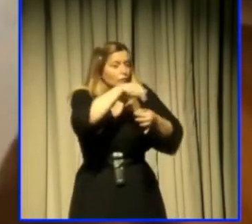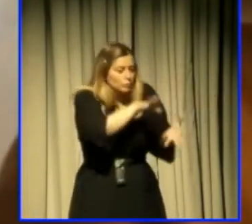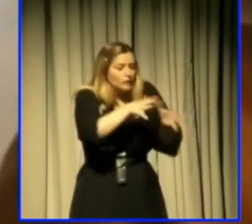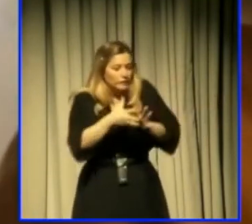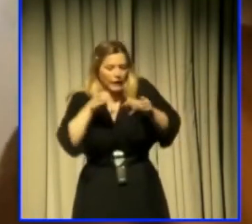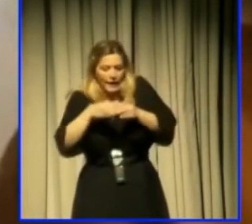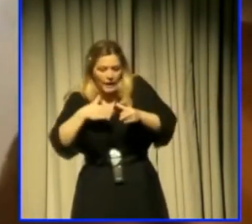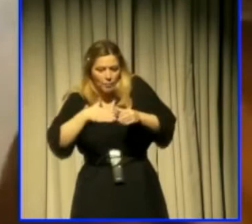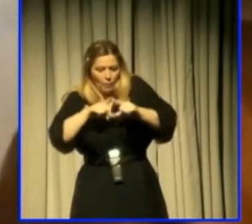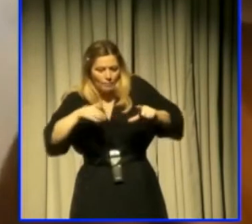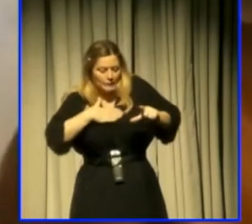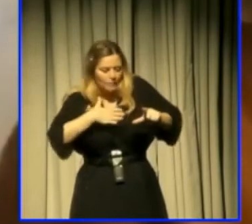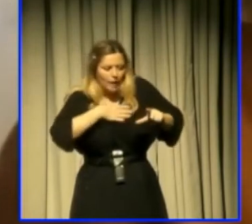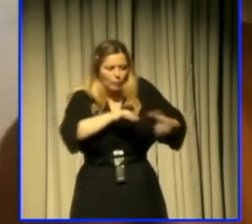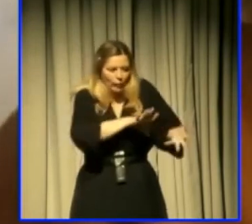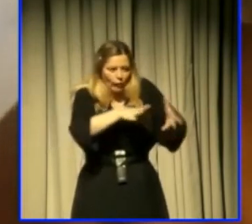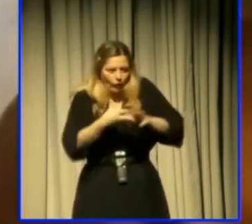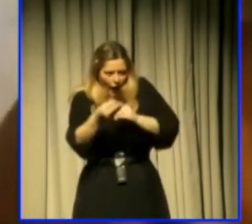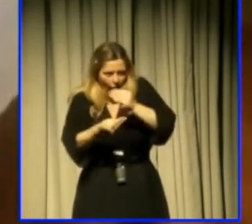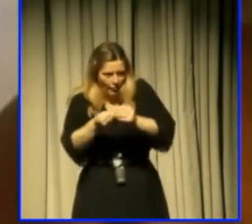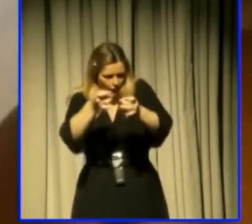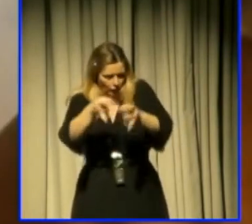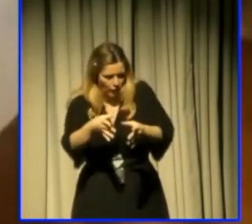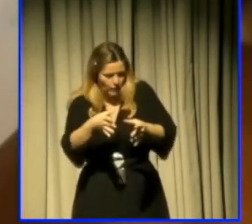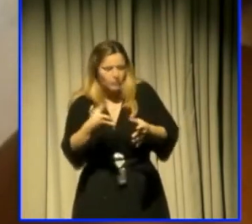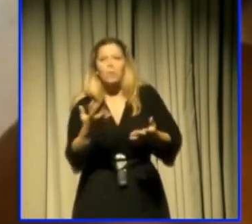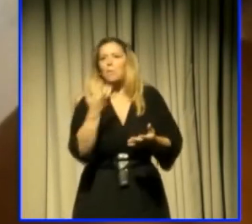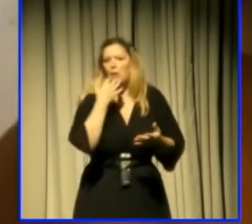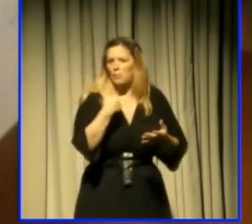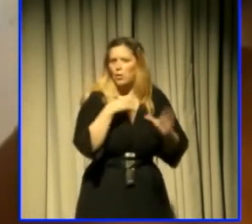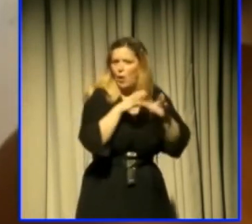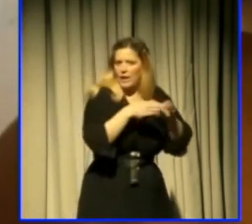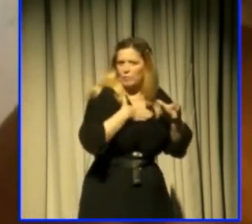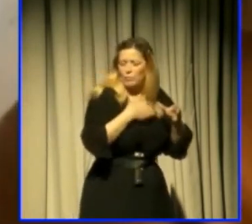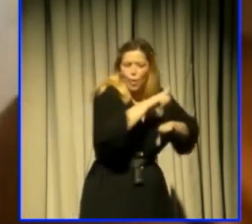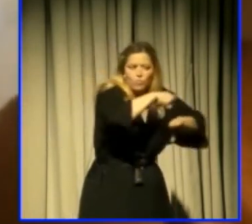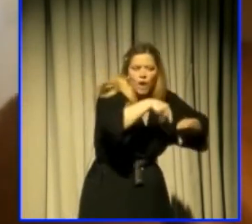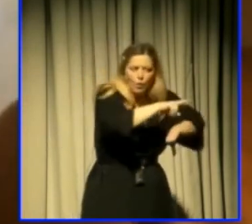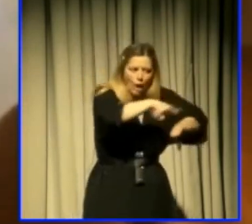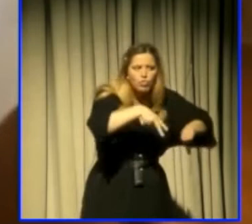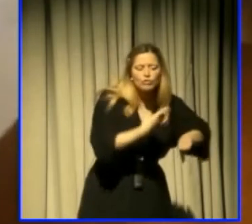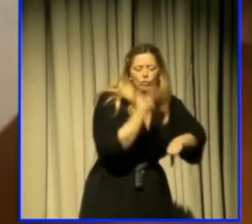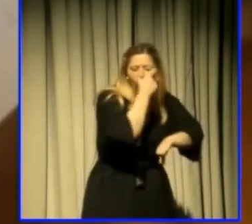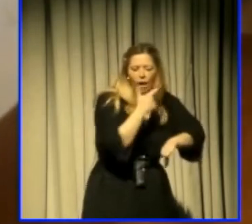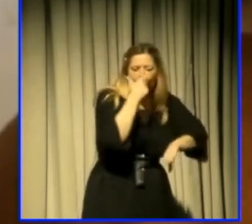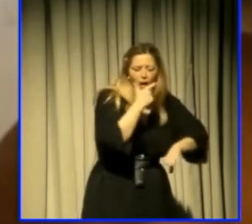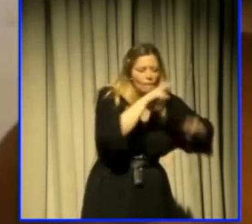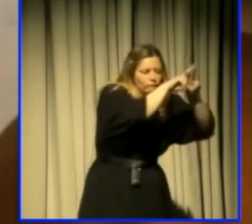everybody to scan for 1 hour or 2 hours, bring in all the information on signs of change, and then